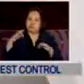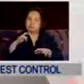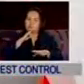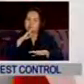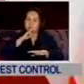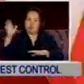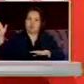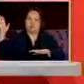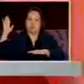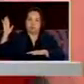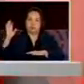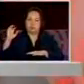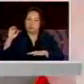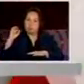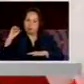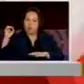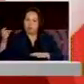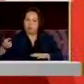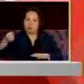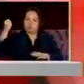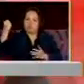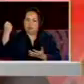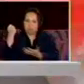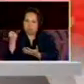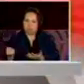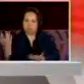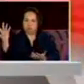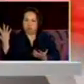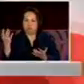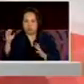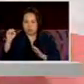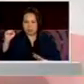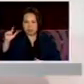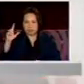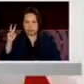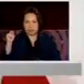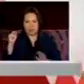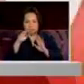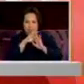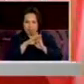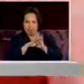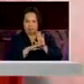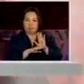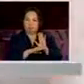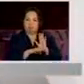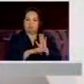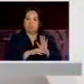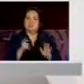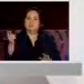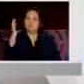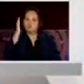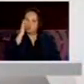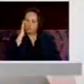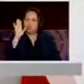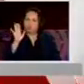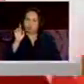of his assets, liabilities, and net worth. Mr. Corona knows this, because in cases brought to the